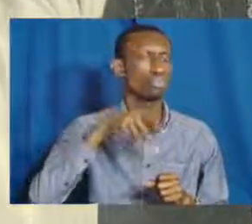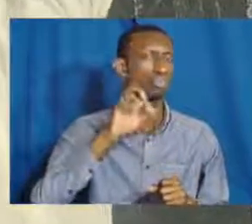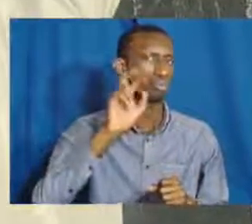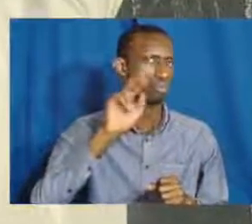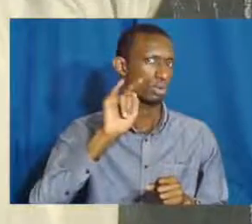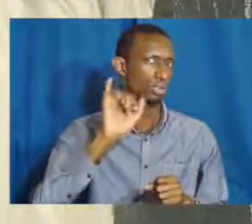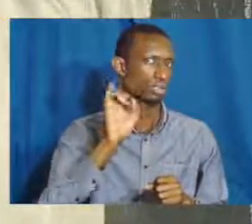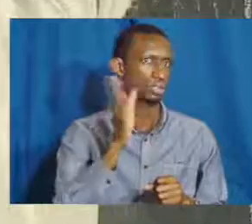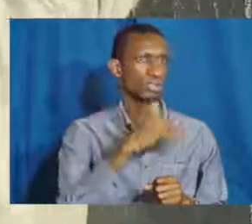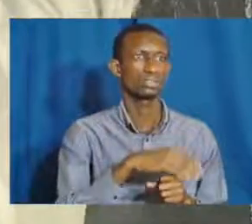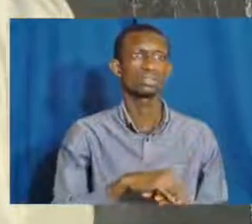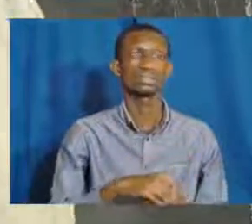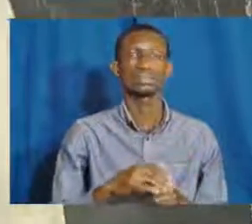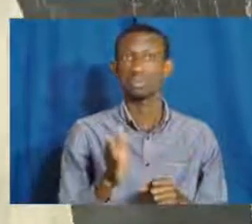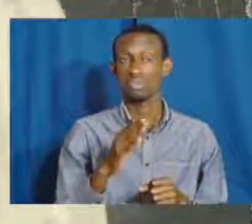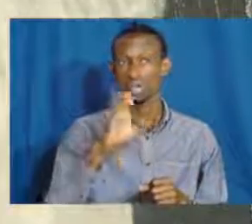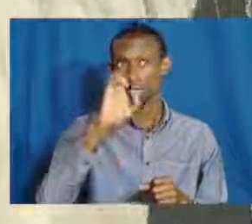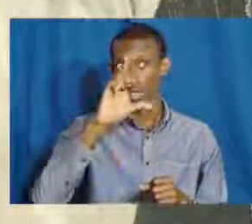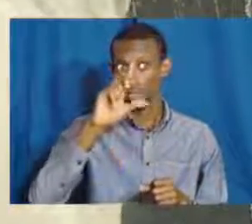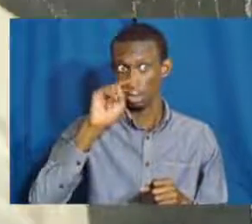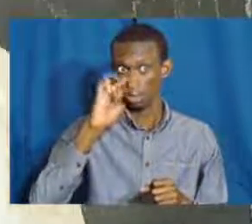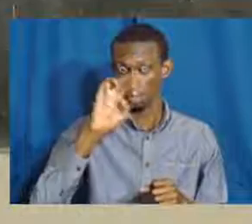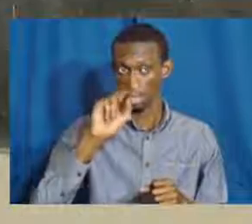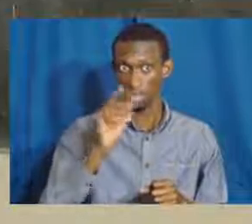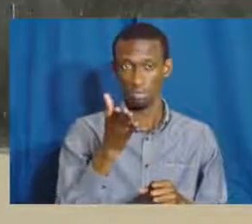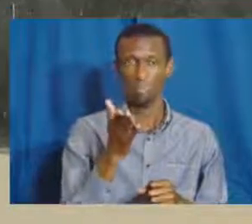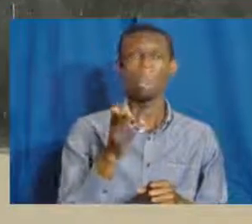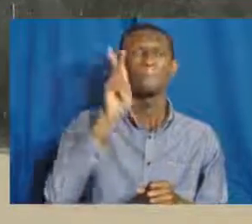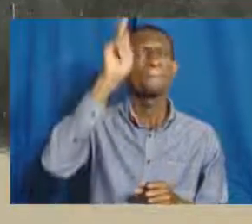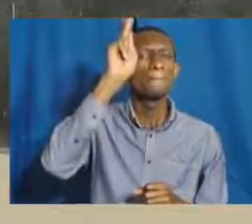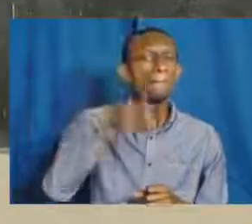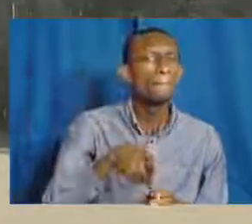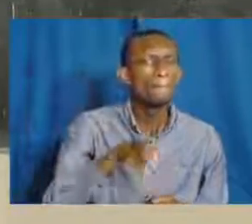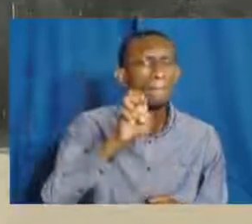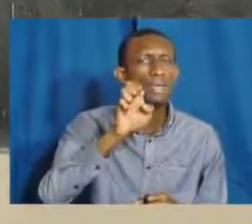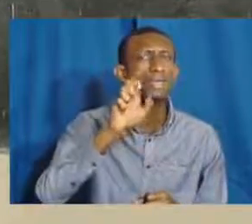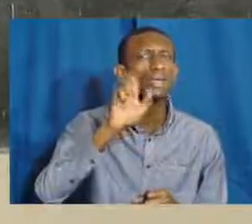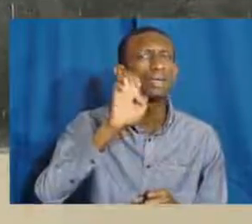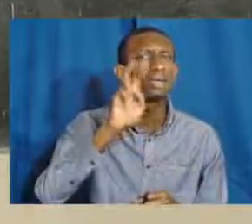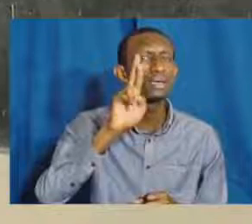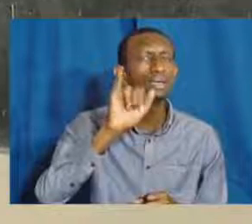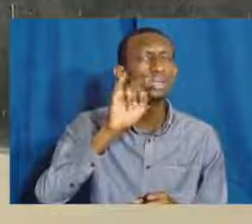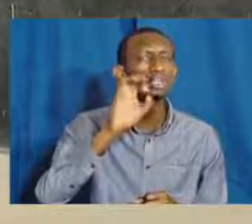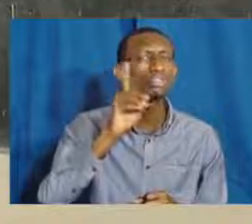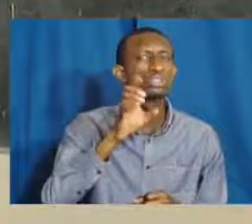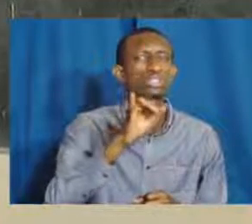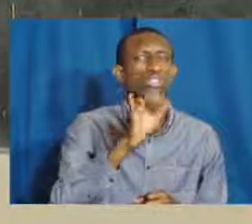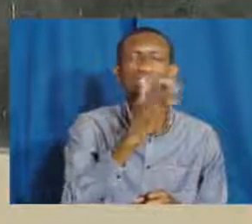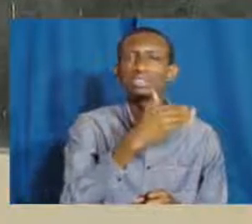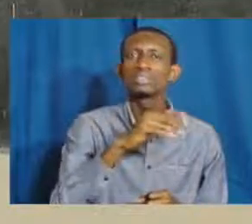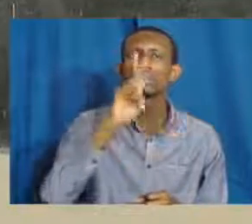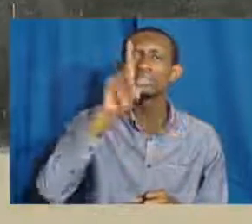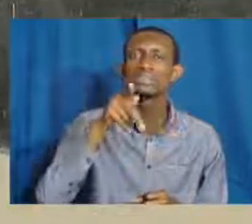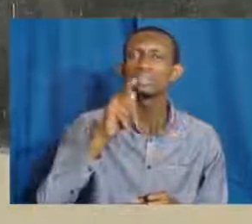on the periodic table. So if you remember even very well, we started with our lesson of